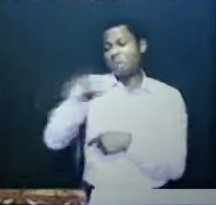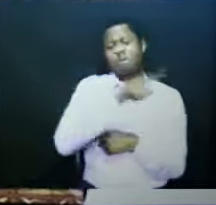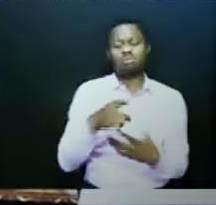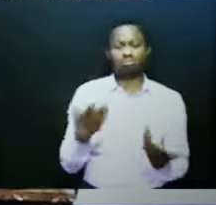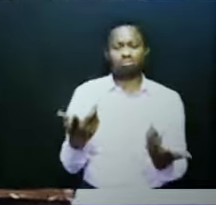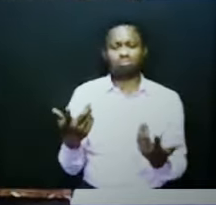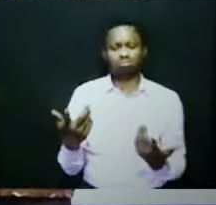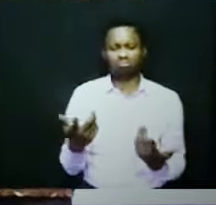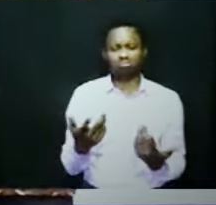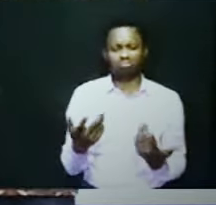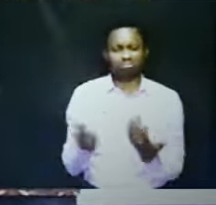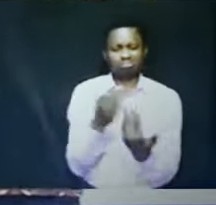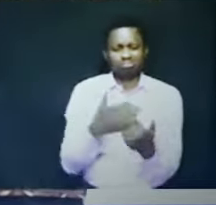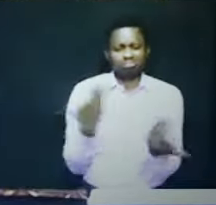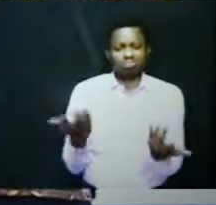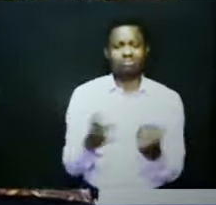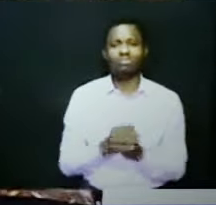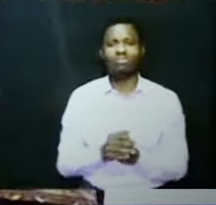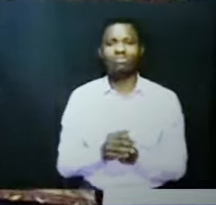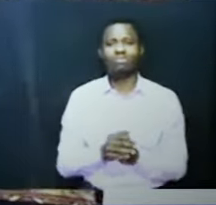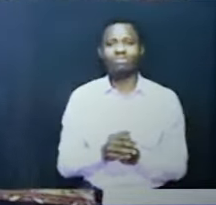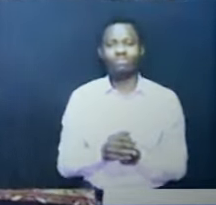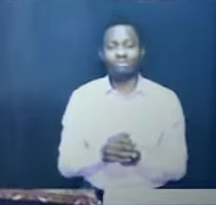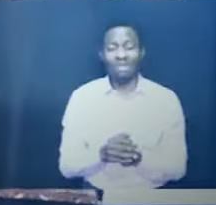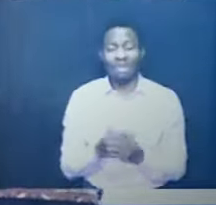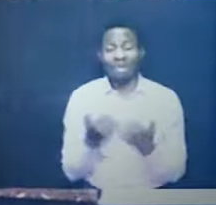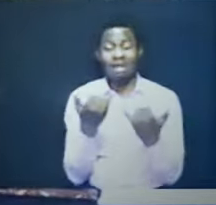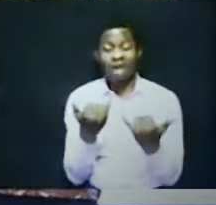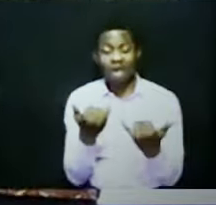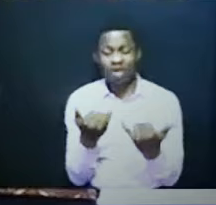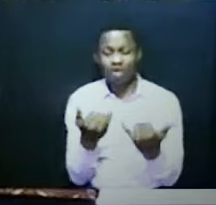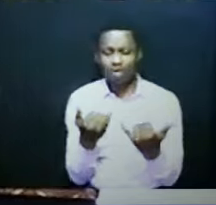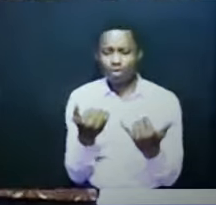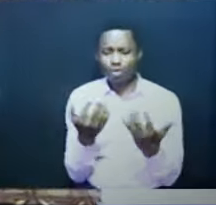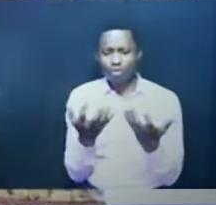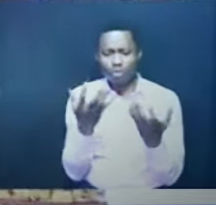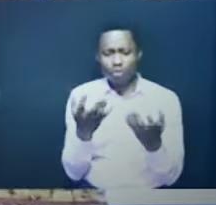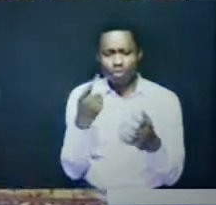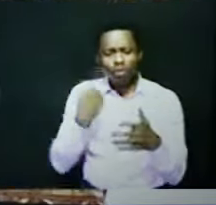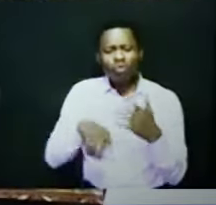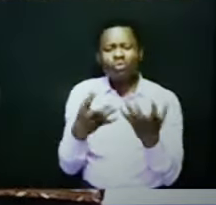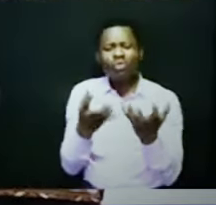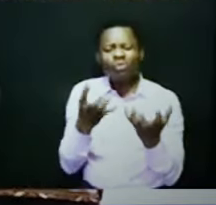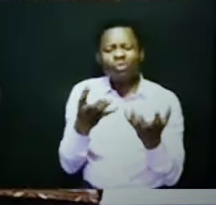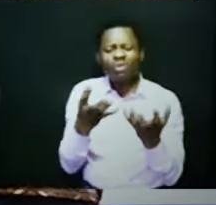Now, what we are working on is to have good success.